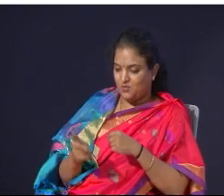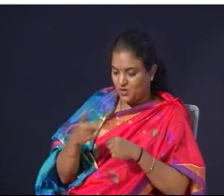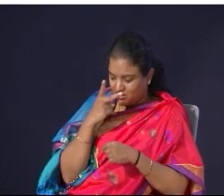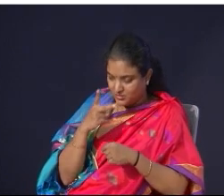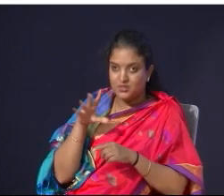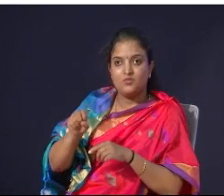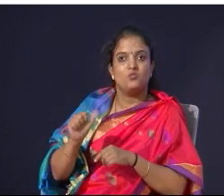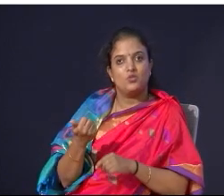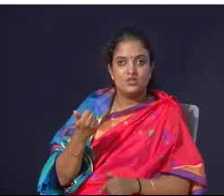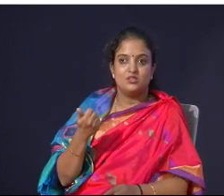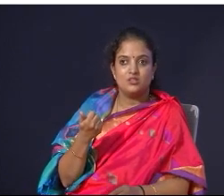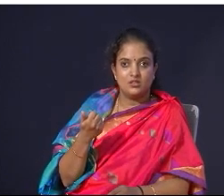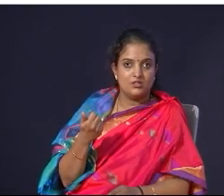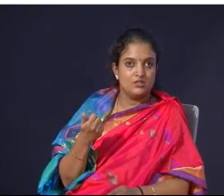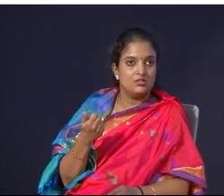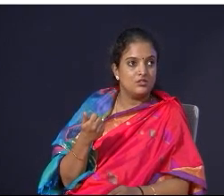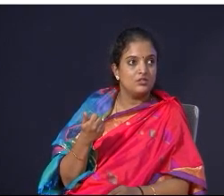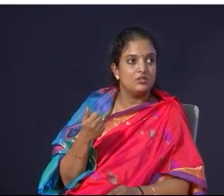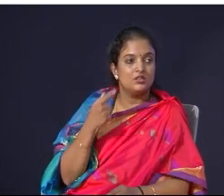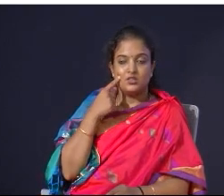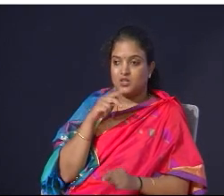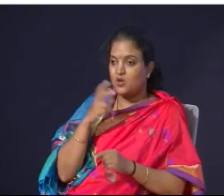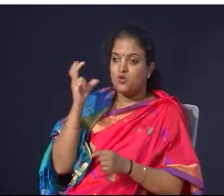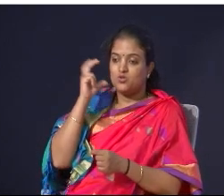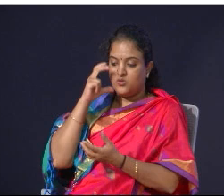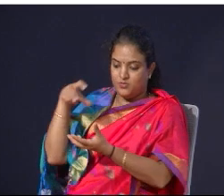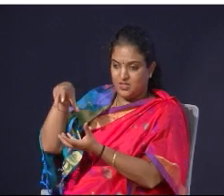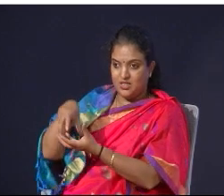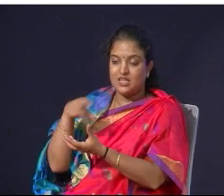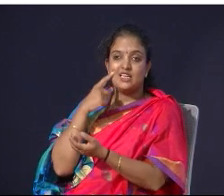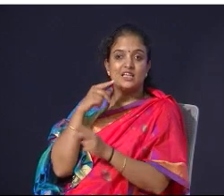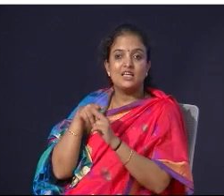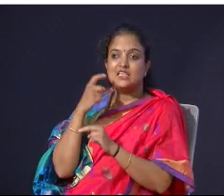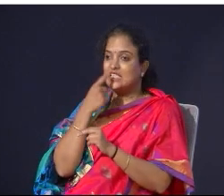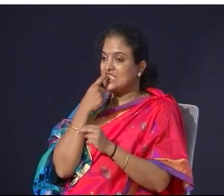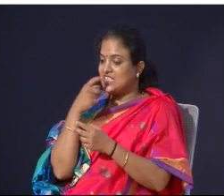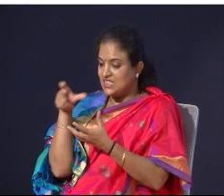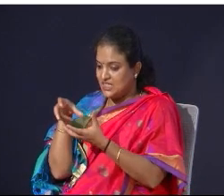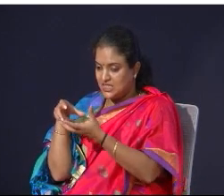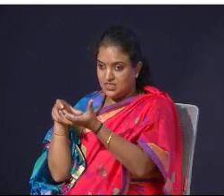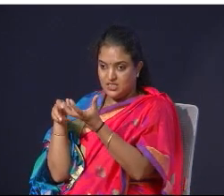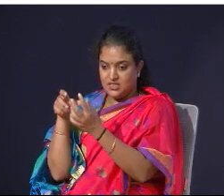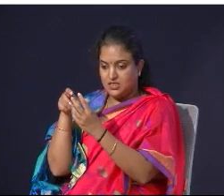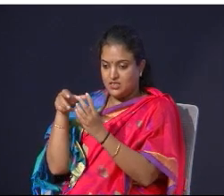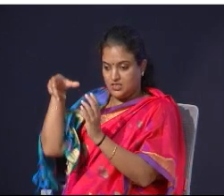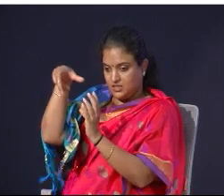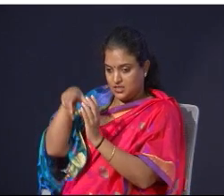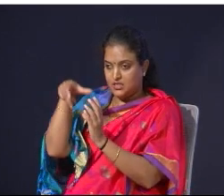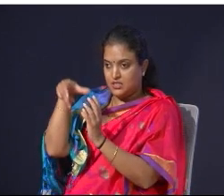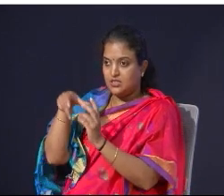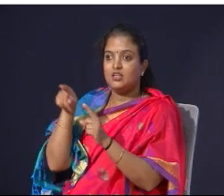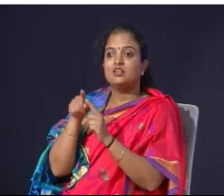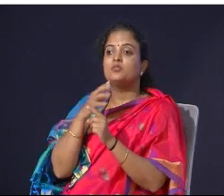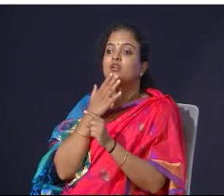is a soap dish, okay, if the soap is white, you can bring a dark colored dish so that he can see where it